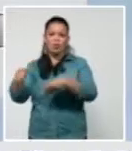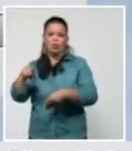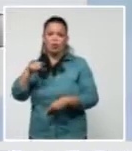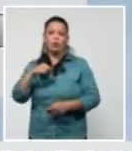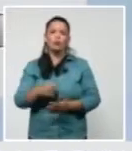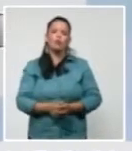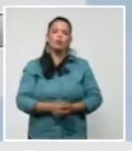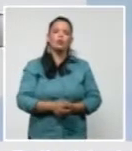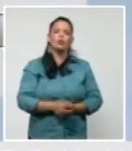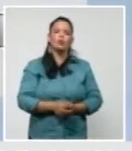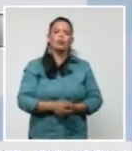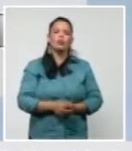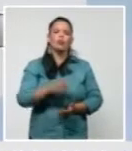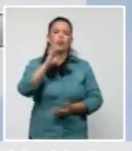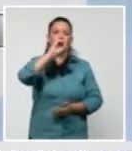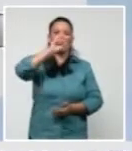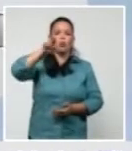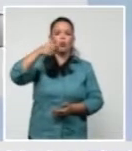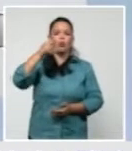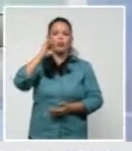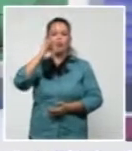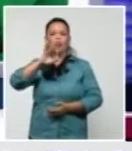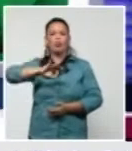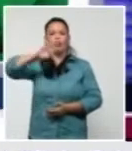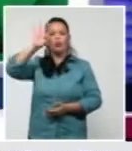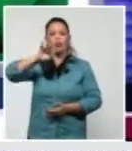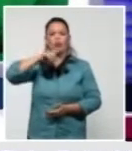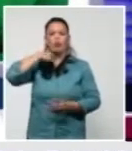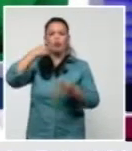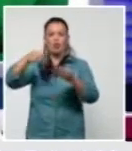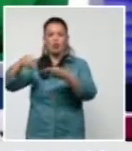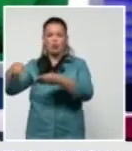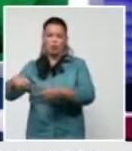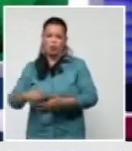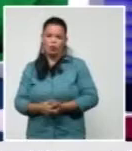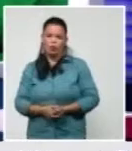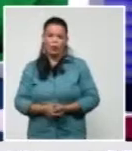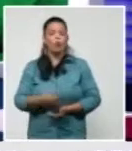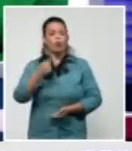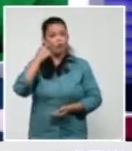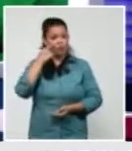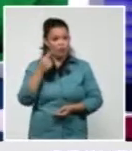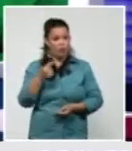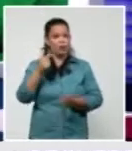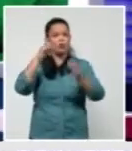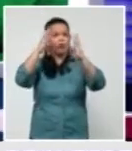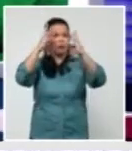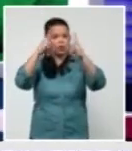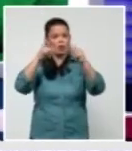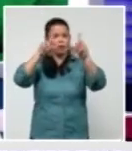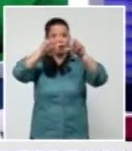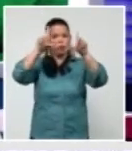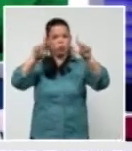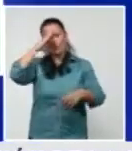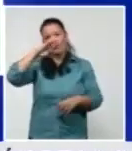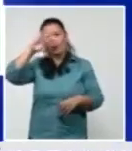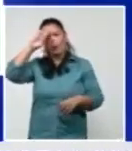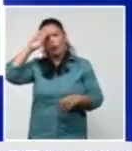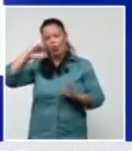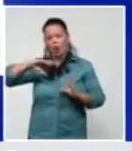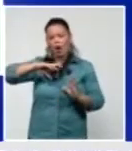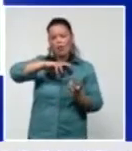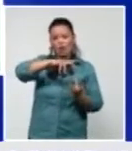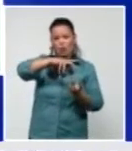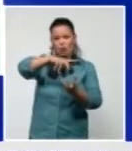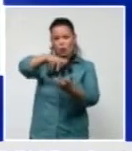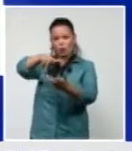651,901 and a mortality rate of 3.07%. If we could see the next table, please, Lillian, we